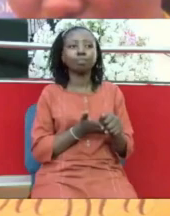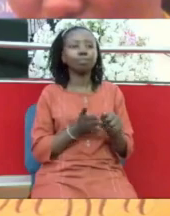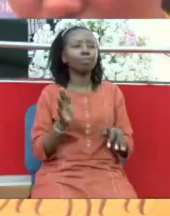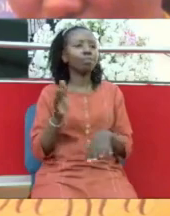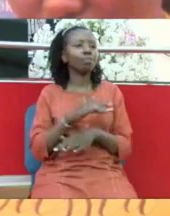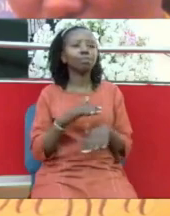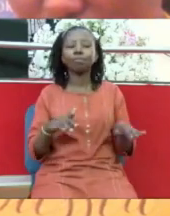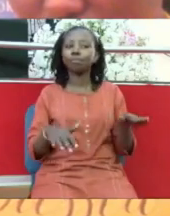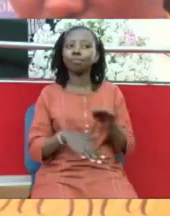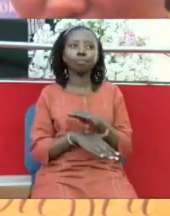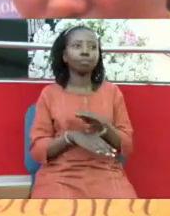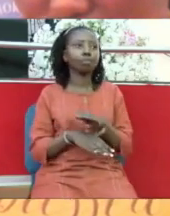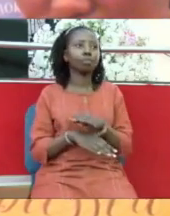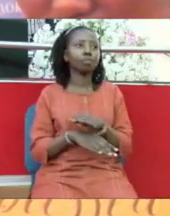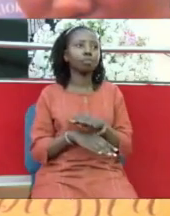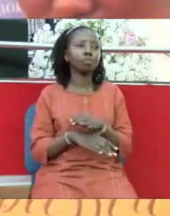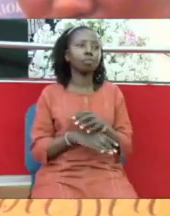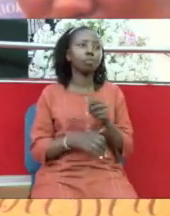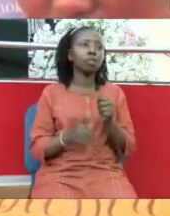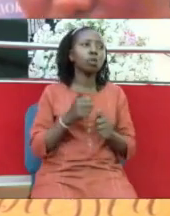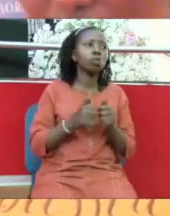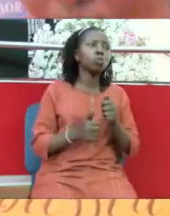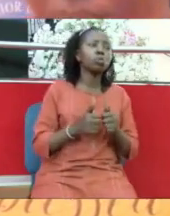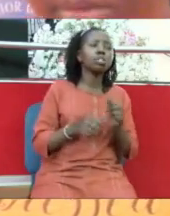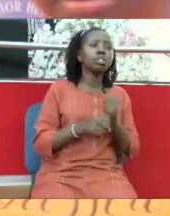everything that raises itself